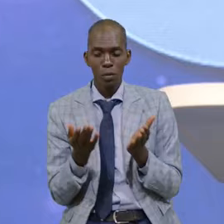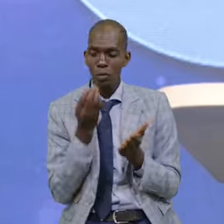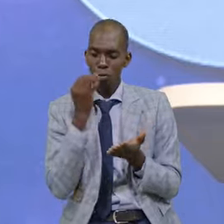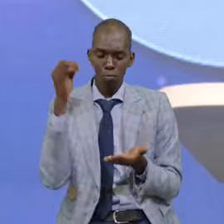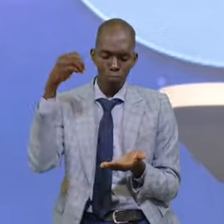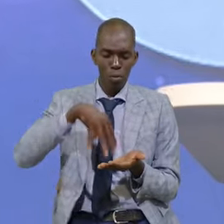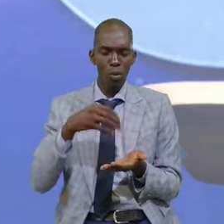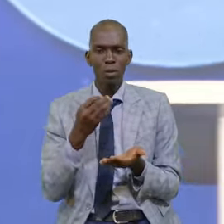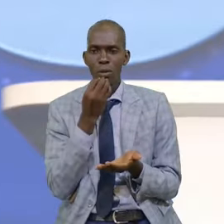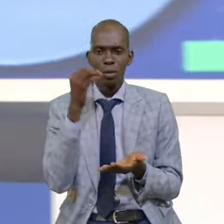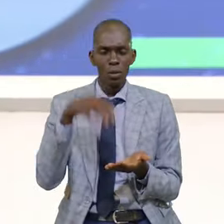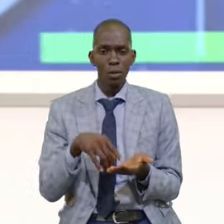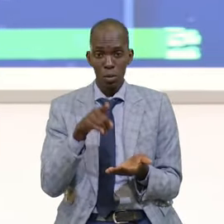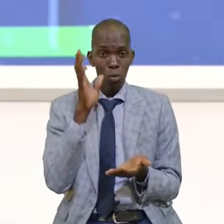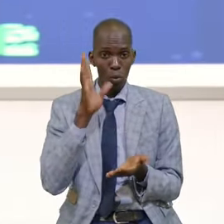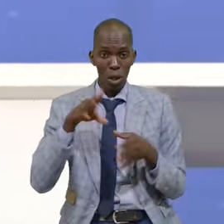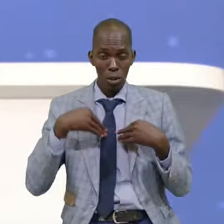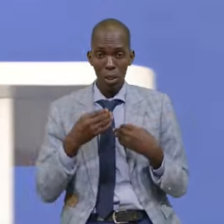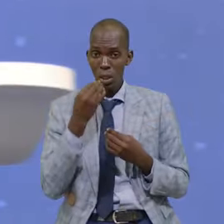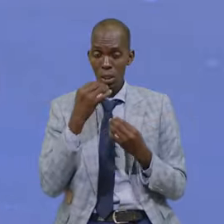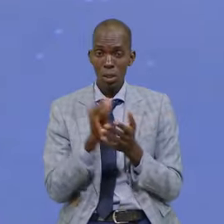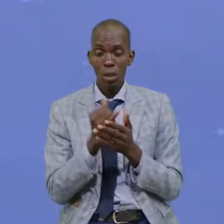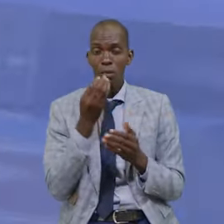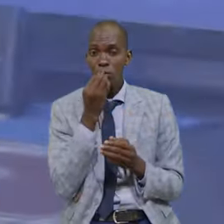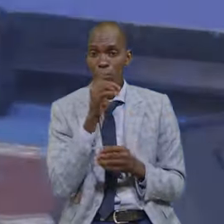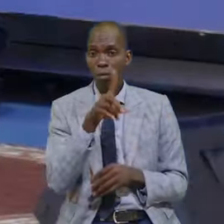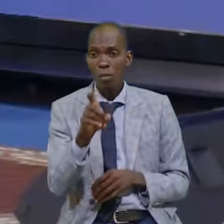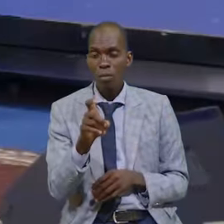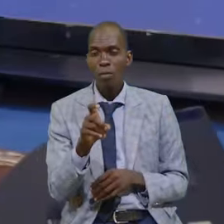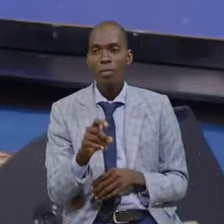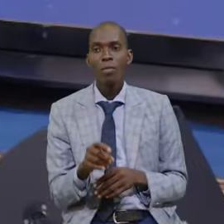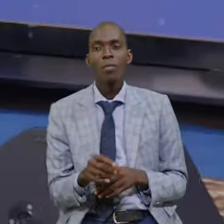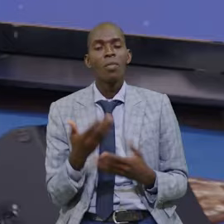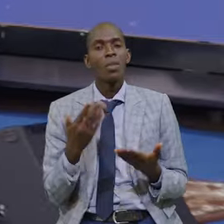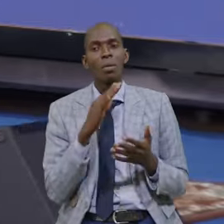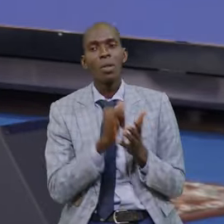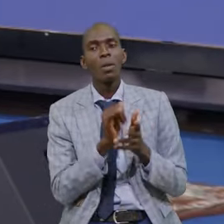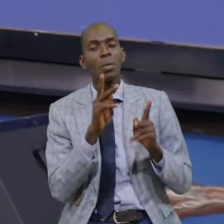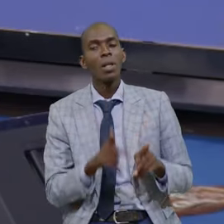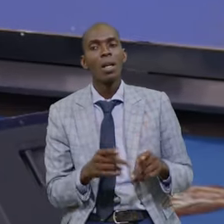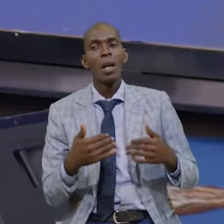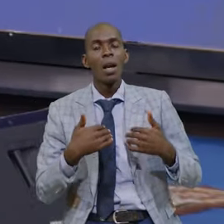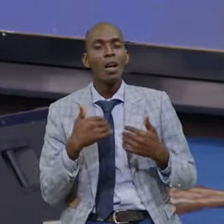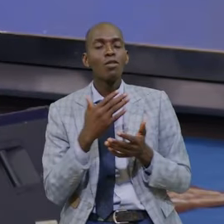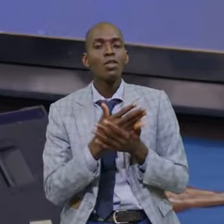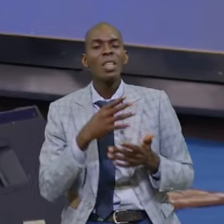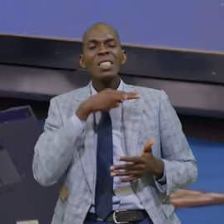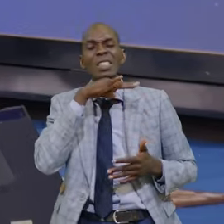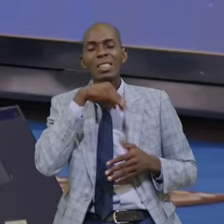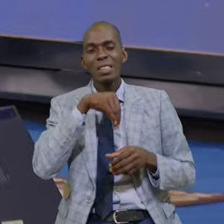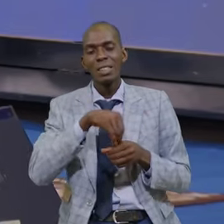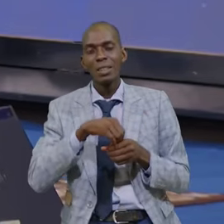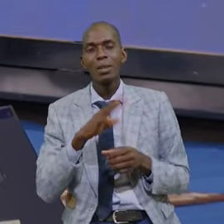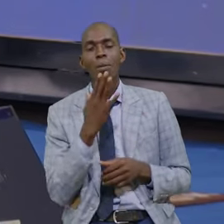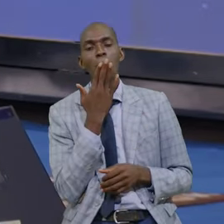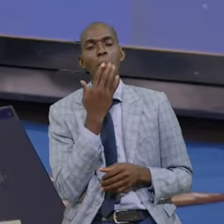You don't want to eat that. That person has, you know, some germs there inside